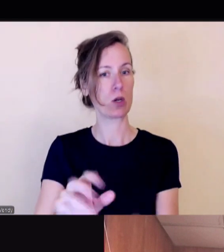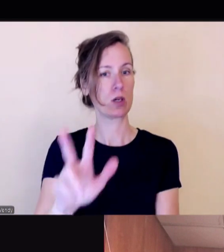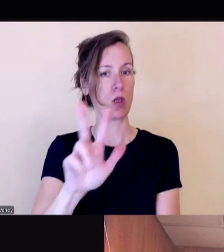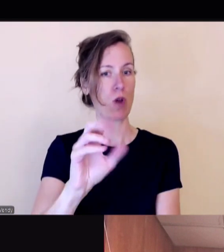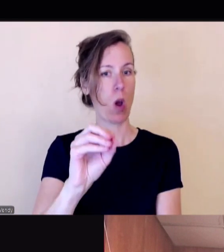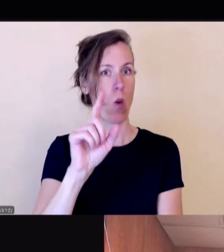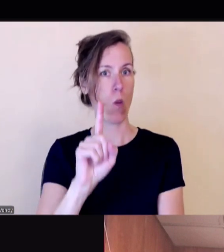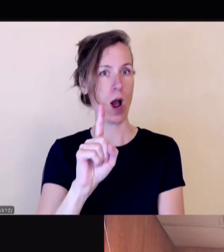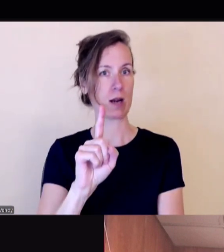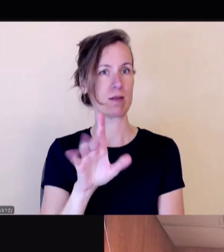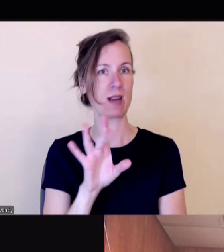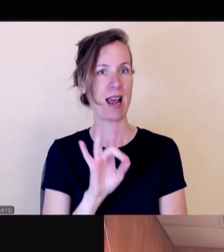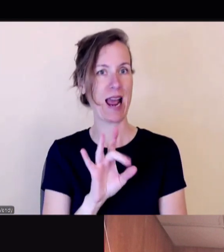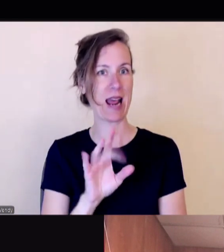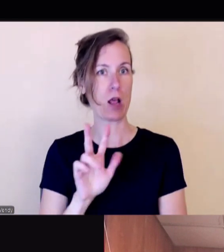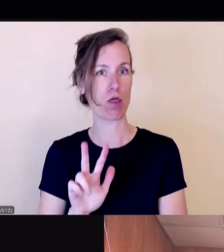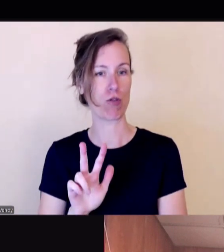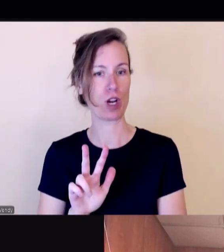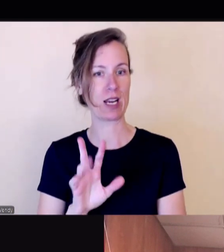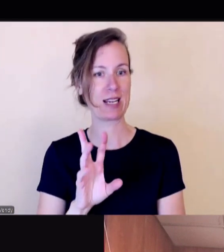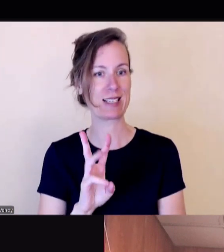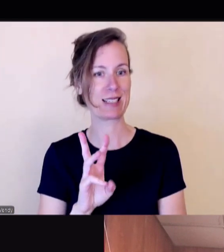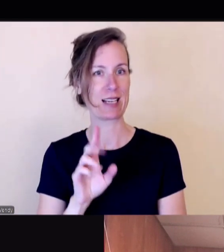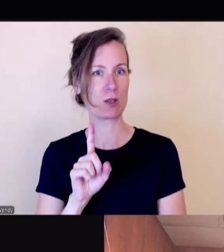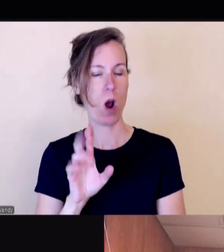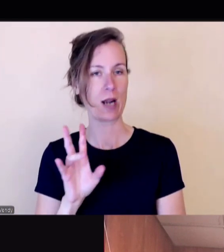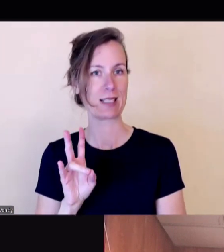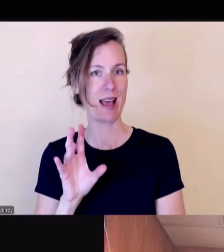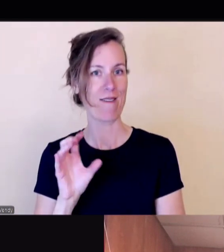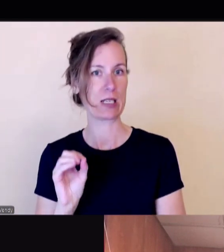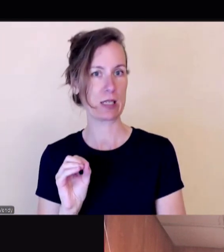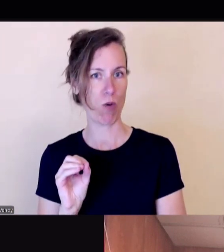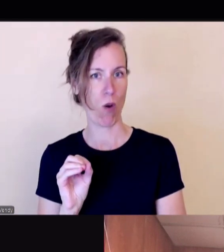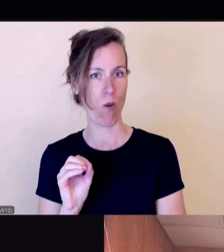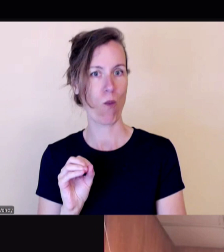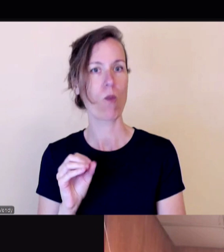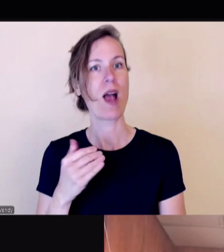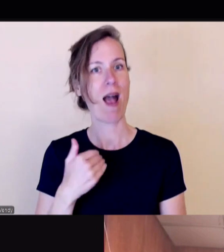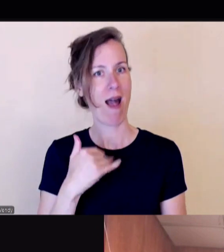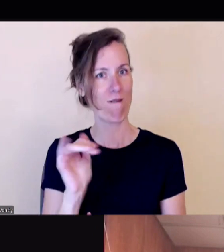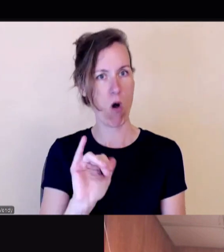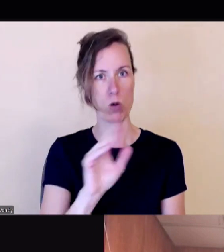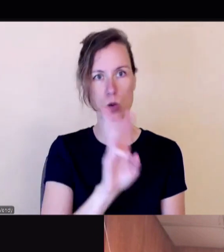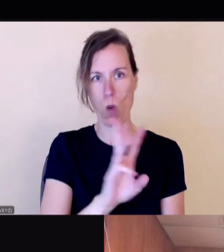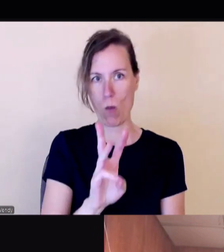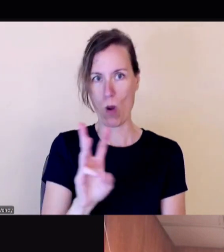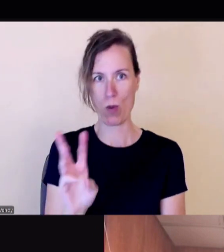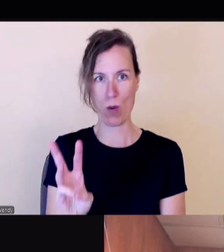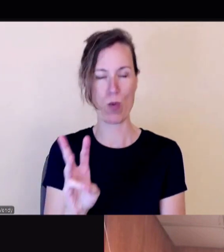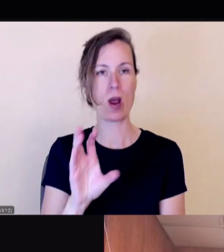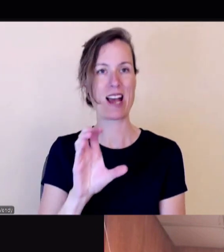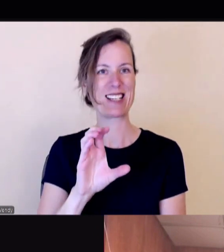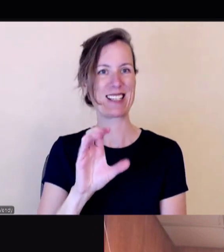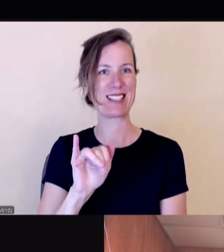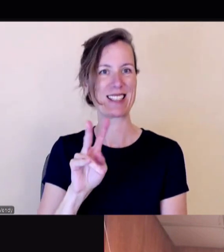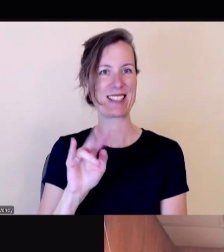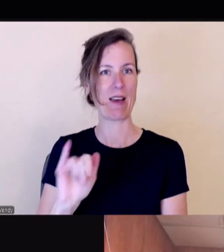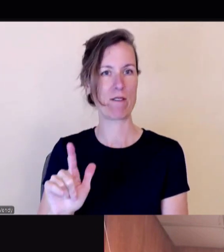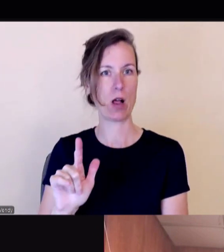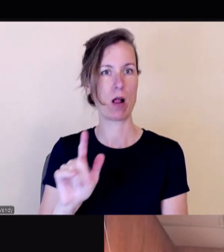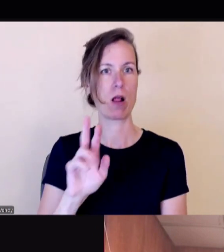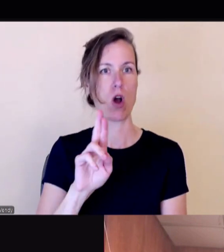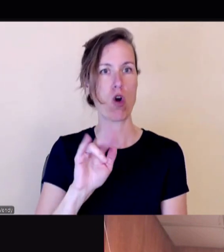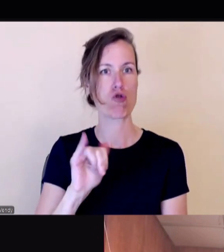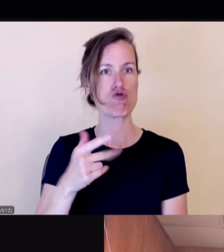301-883-6170. We also have a website that we welcome people to check out, which is civil rights, all one word.